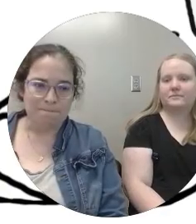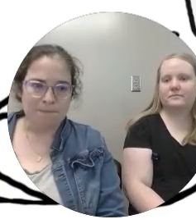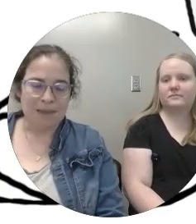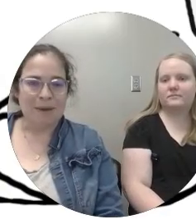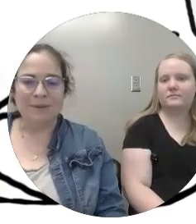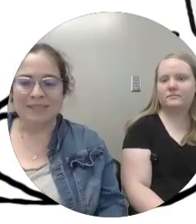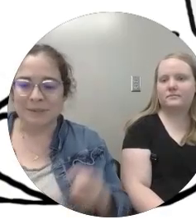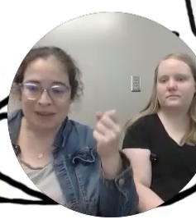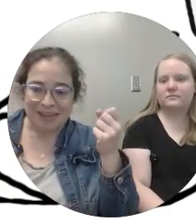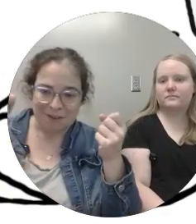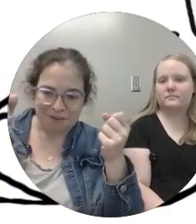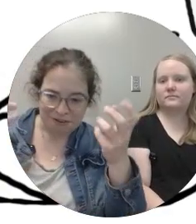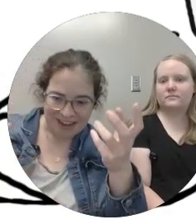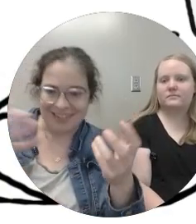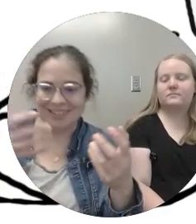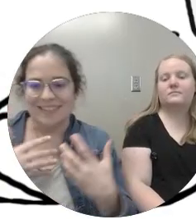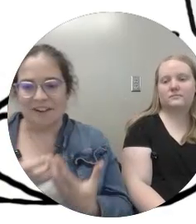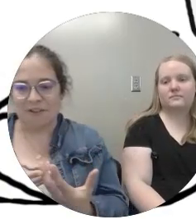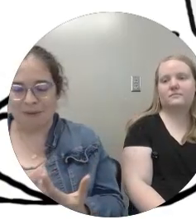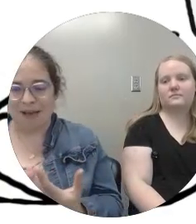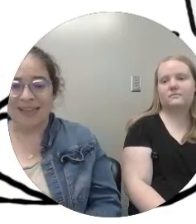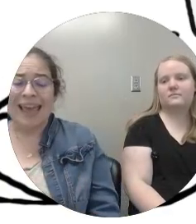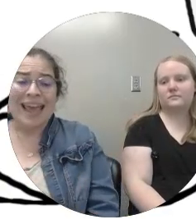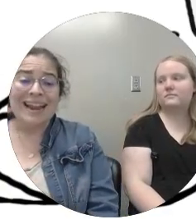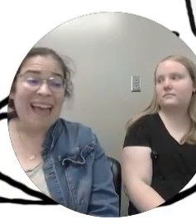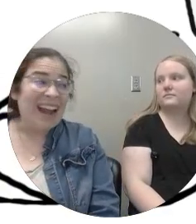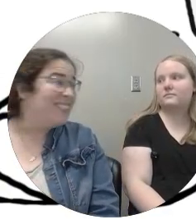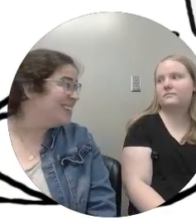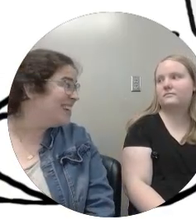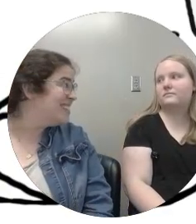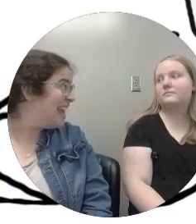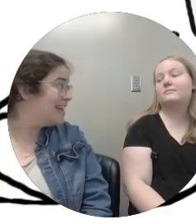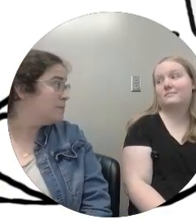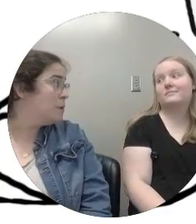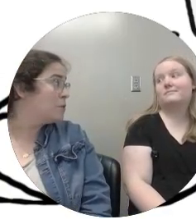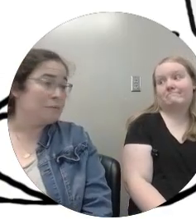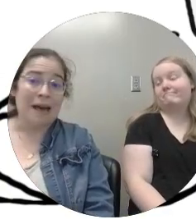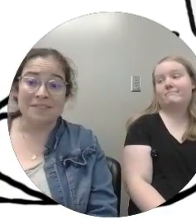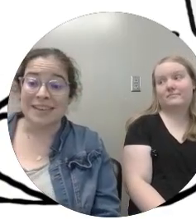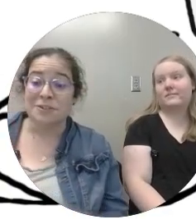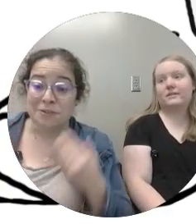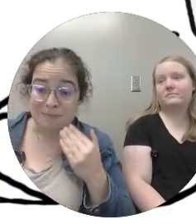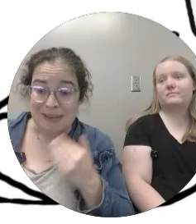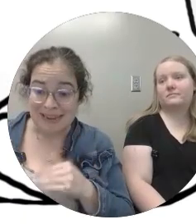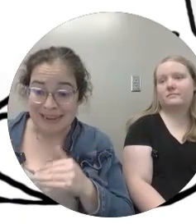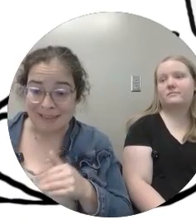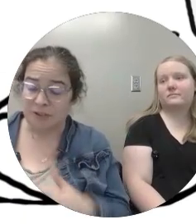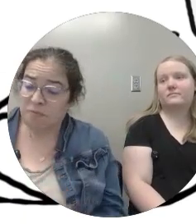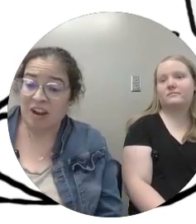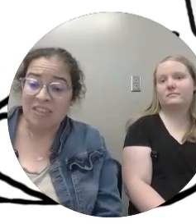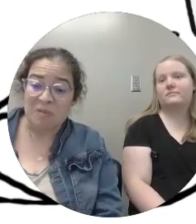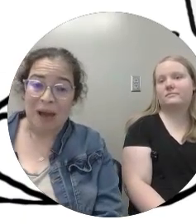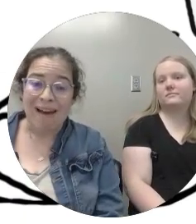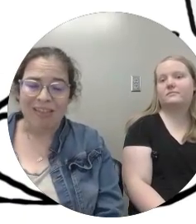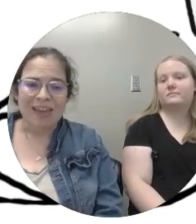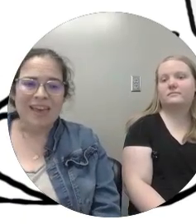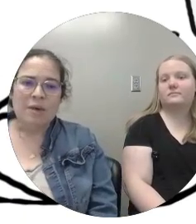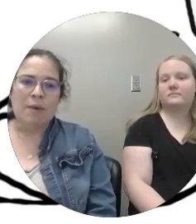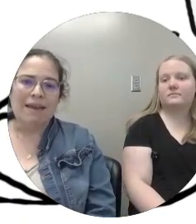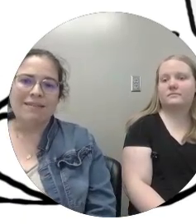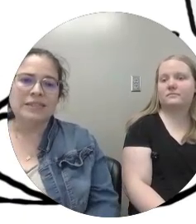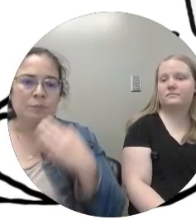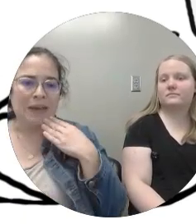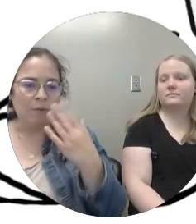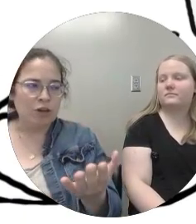ears. And being able to speak through their hands instead of their mouths. And a lot of these kids can speak with their mouths. They do speak in English